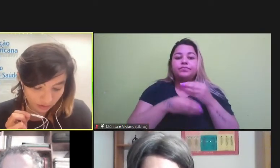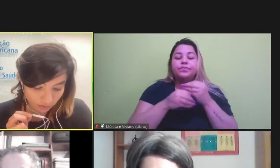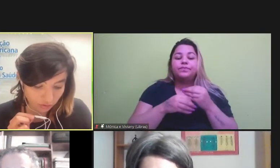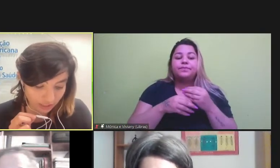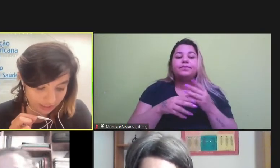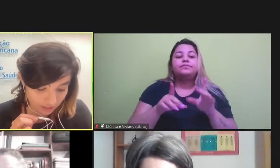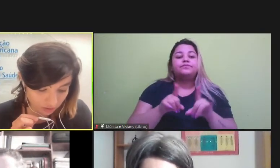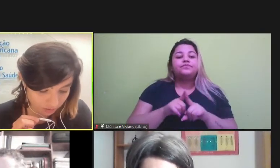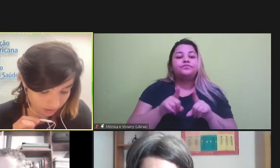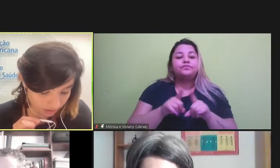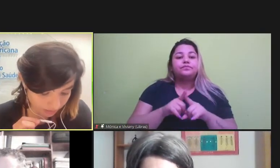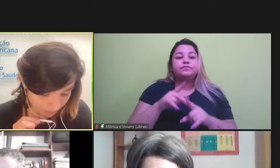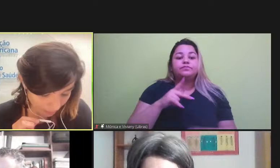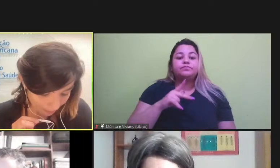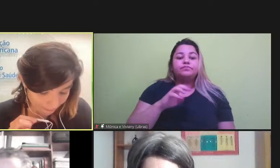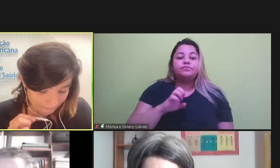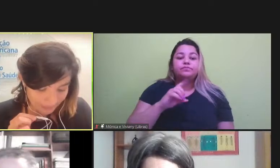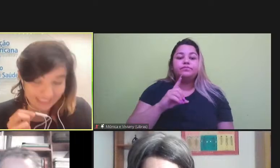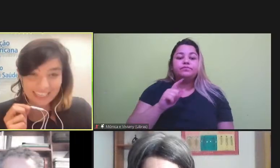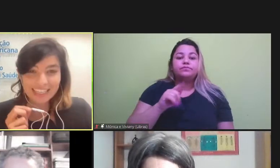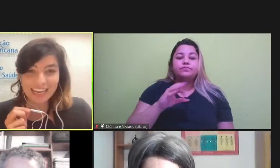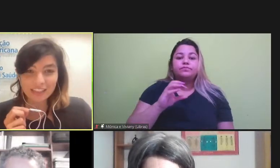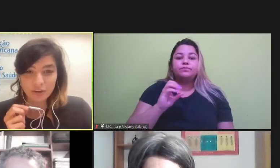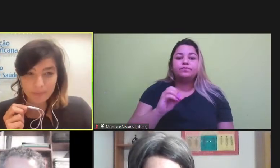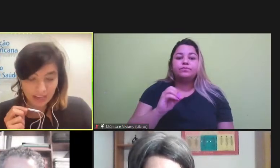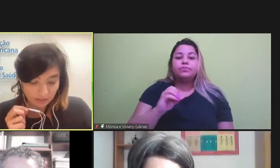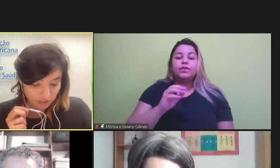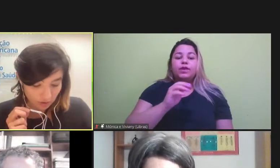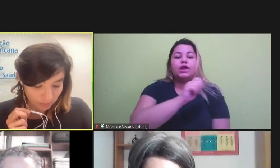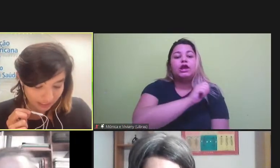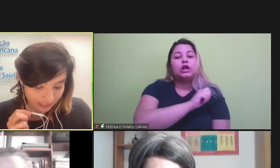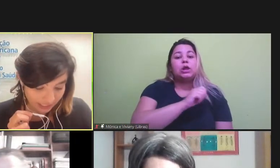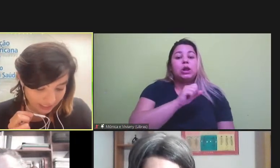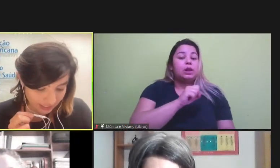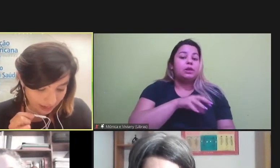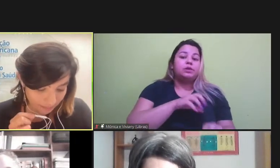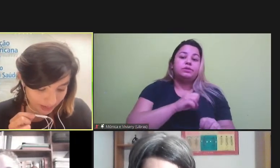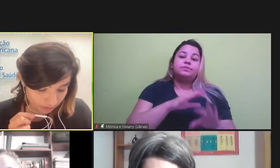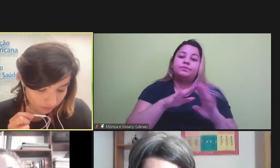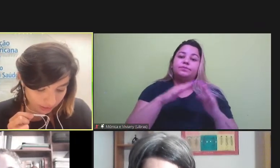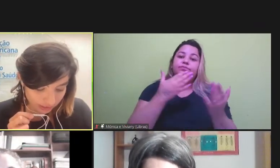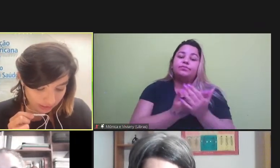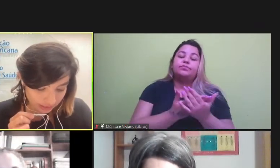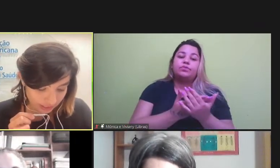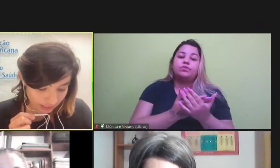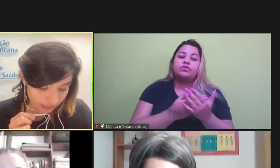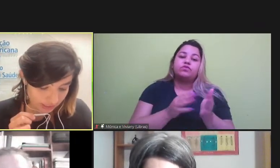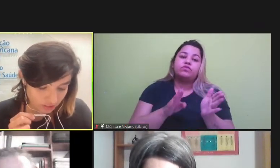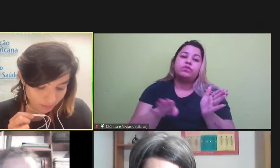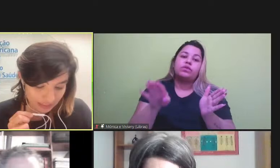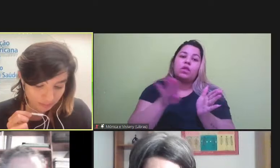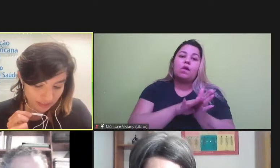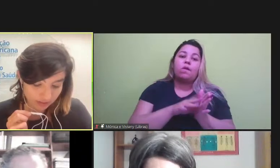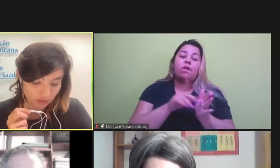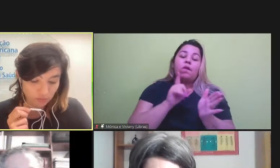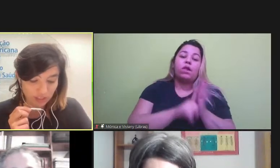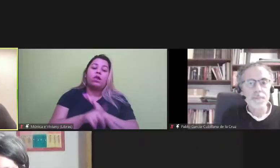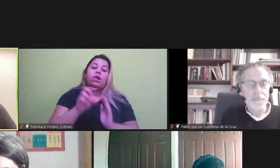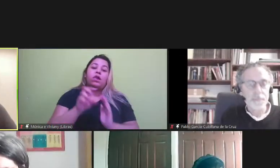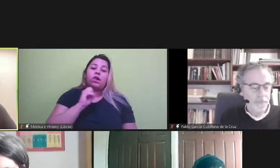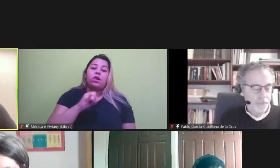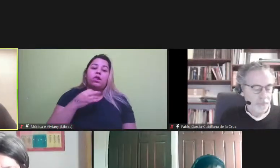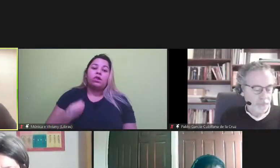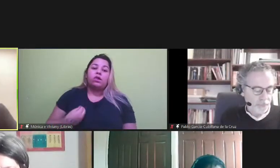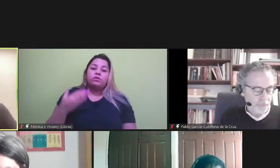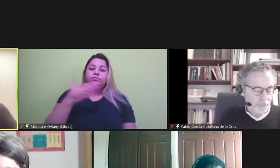be included in the pedagogical plans of schools? For Trinidad and Tobago, we arose the questions for if there